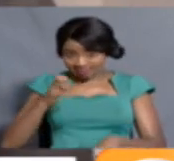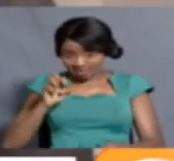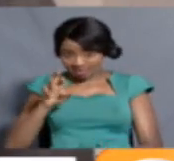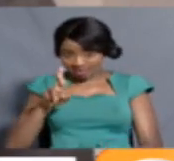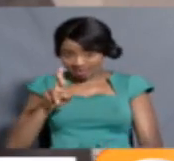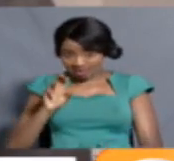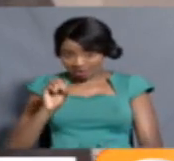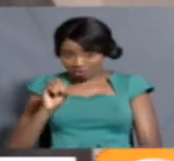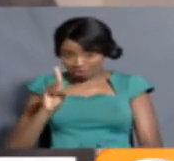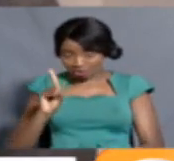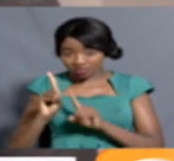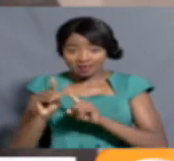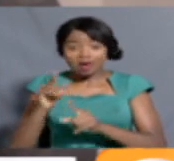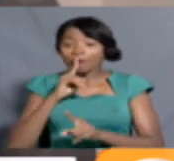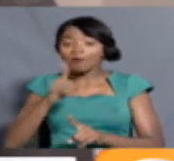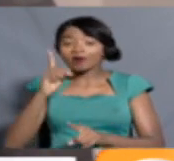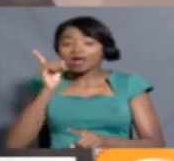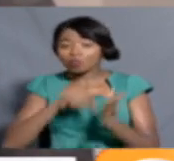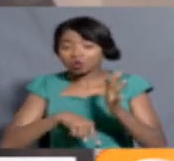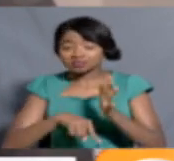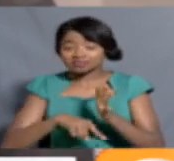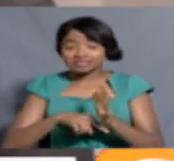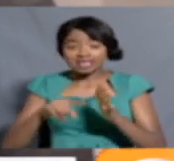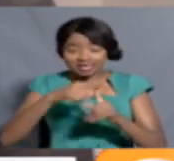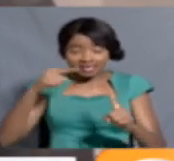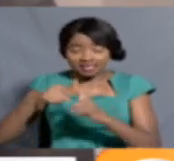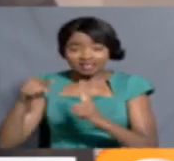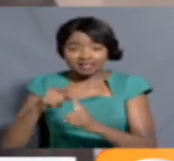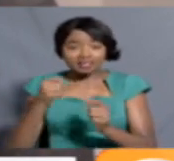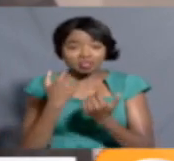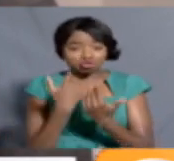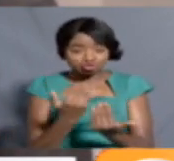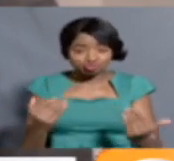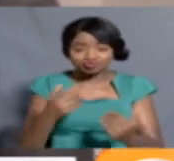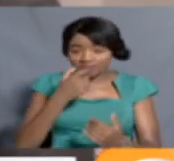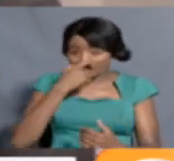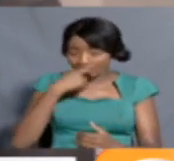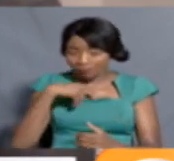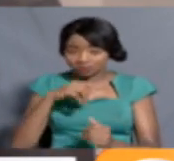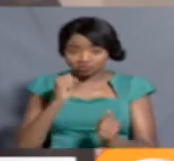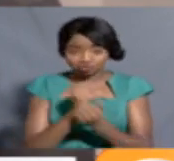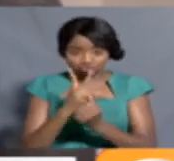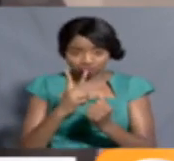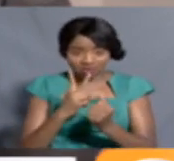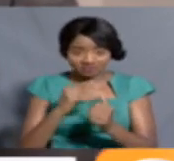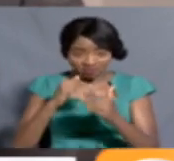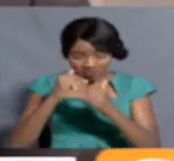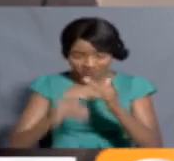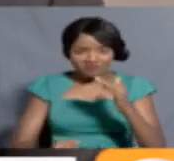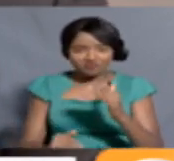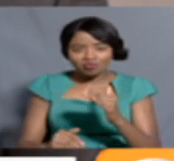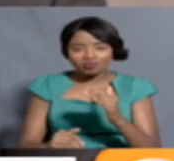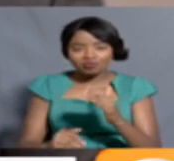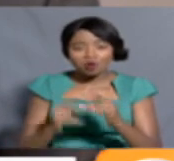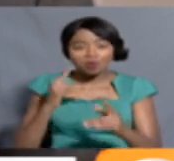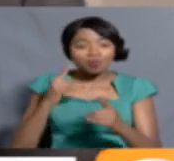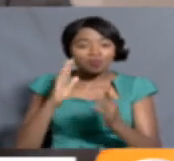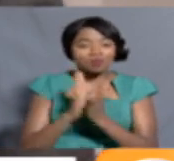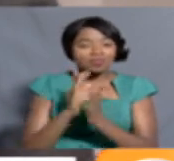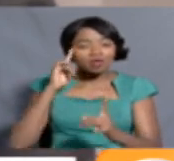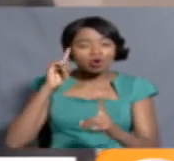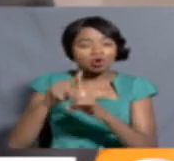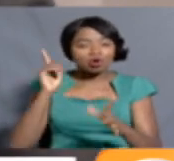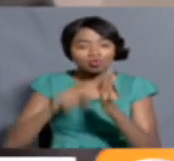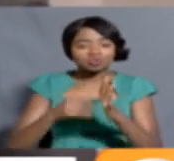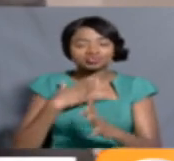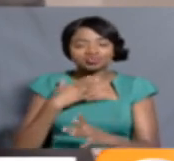below 2 years in Bethlehem and its environs in an attempt to eliminate the Messiah. Why didn't he just go for Jesus himself? Well, I